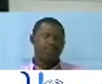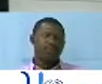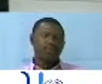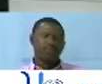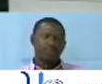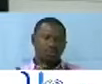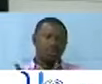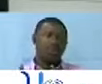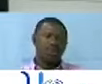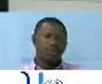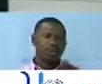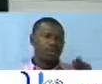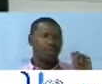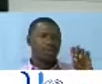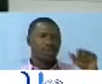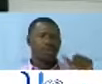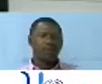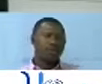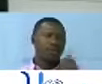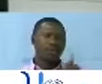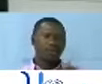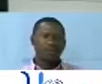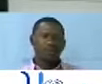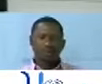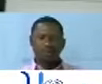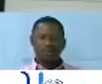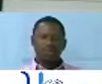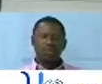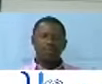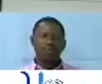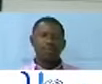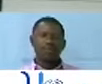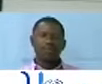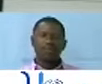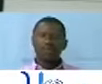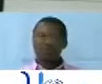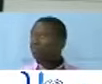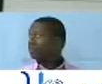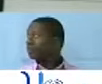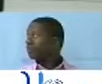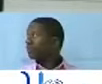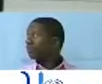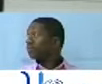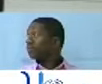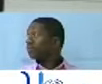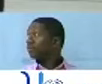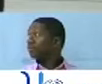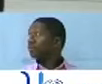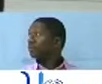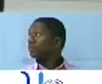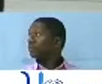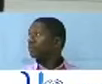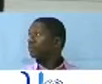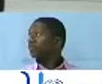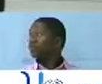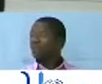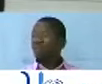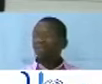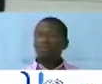to the NIA and security people. Letter bo nañ ñu daldi ko agalé ci NIA bi ak security nit ñi nek ci wali karangé